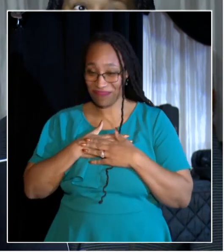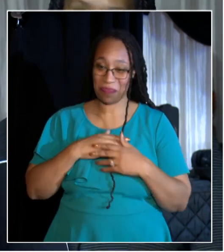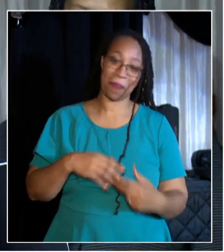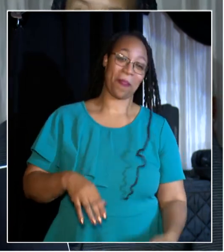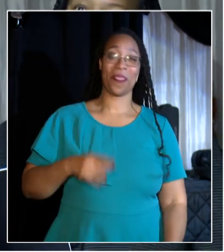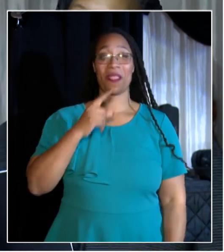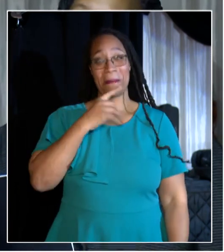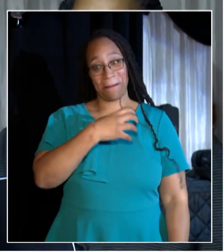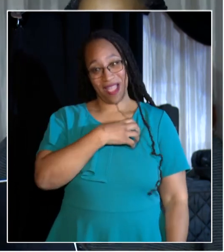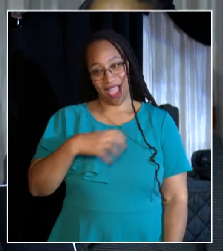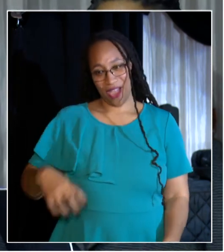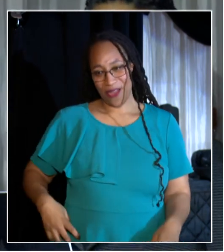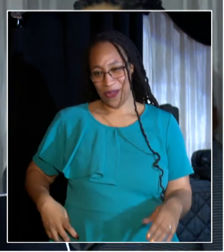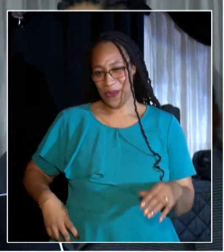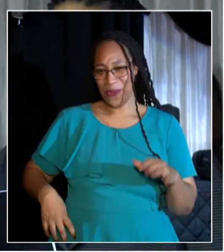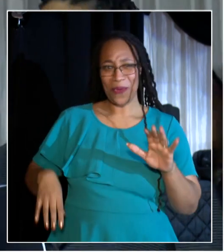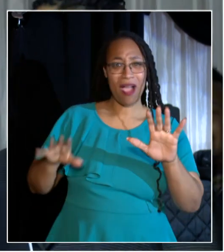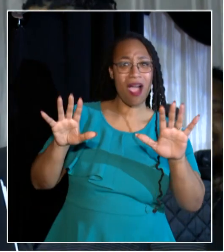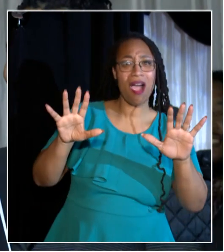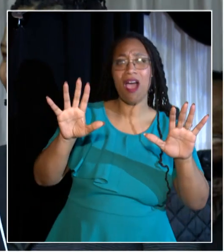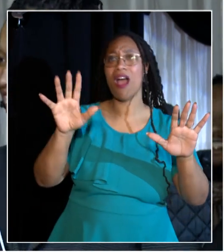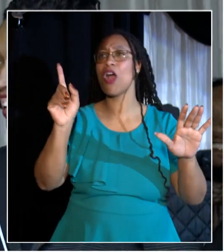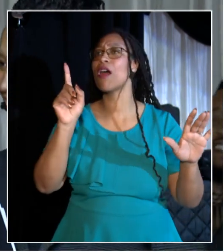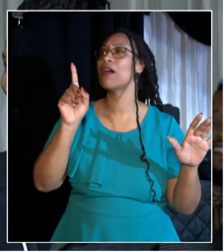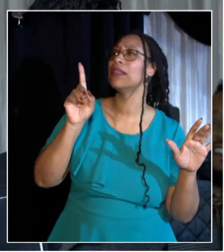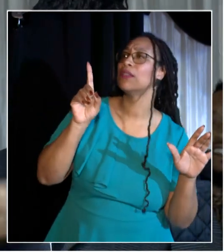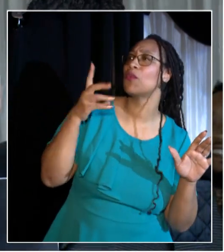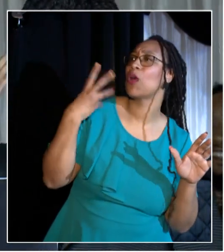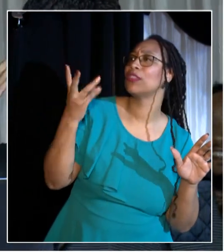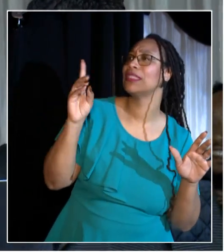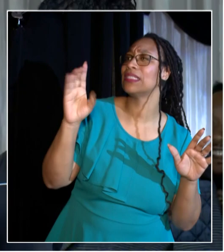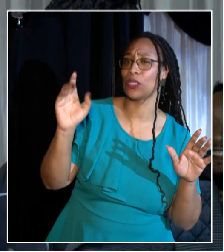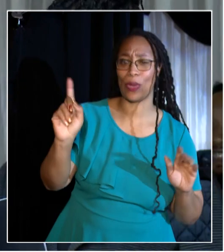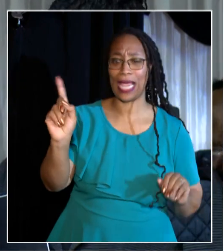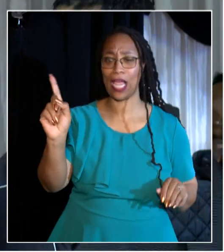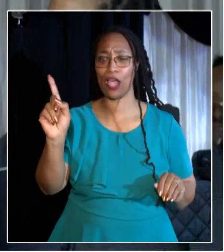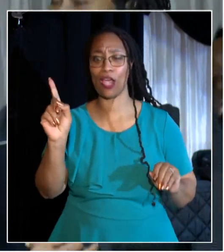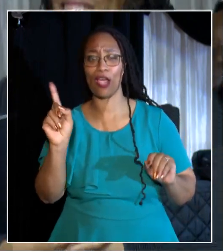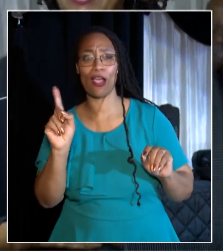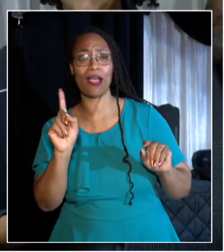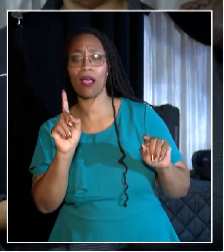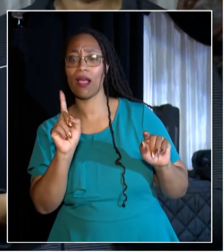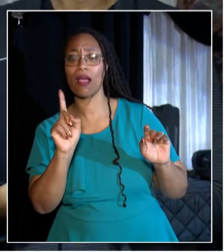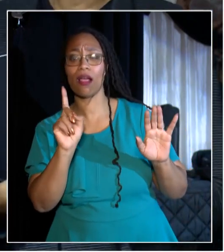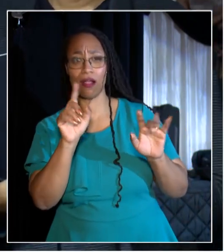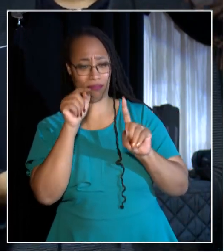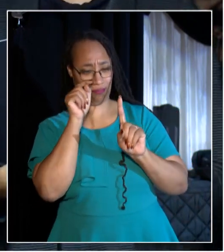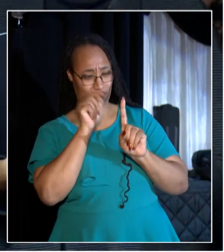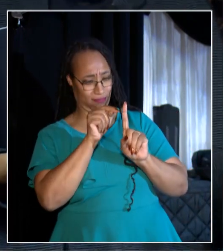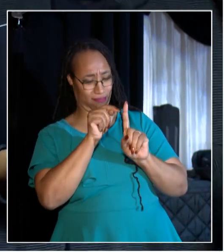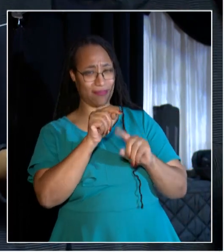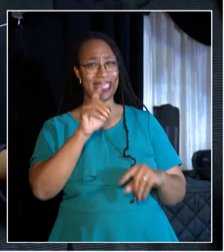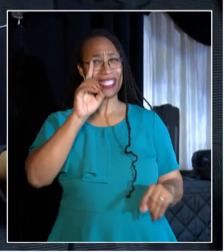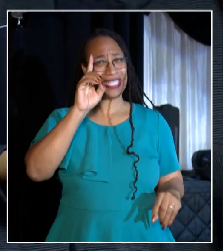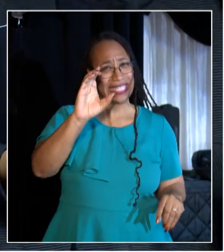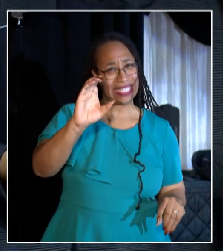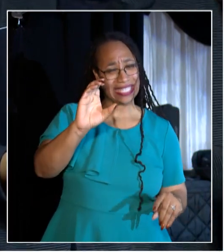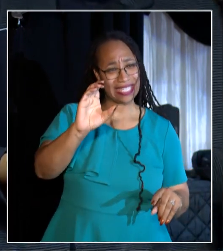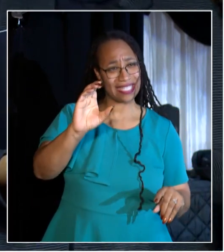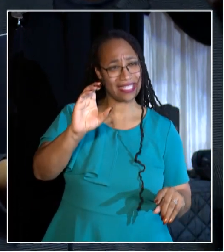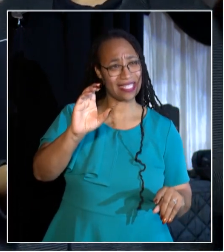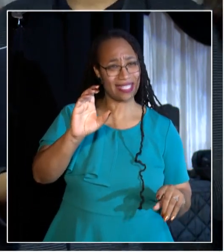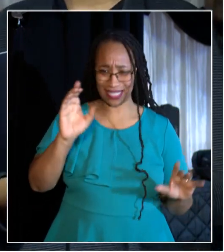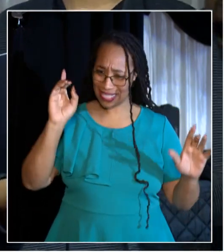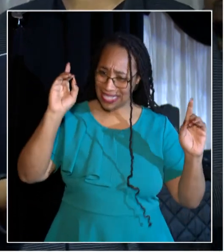from Washington. We are not from the DMV. We came up off a little Benny and them. This is not DMV. This